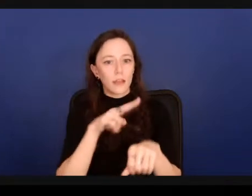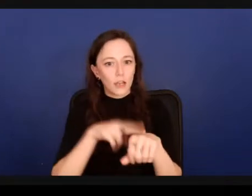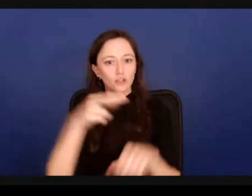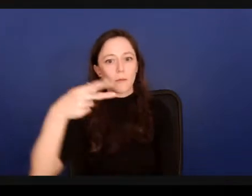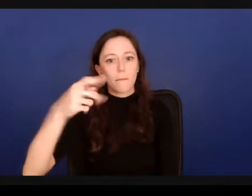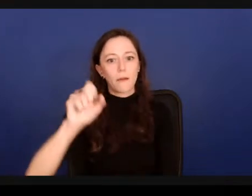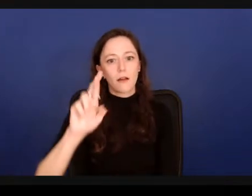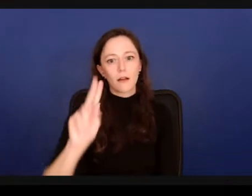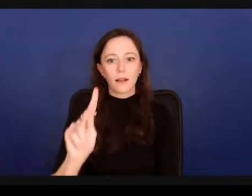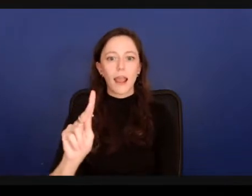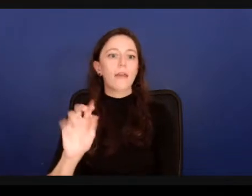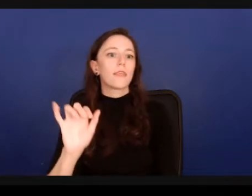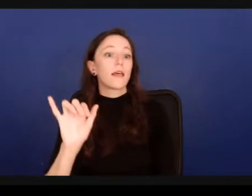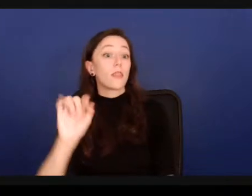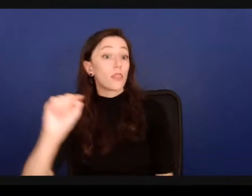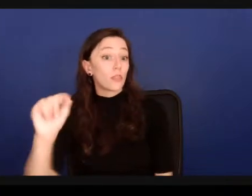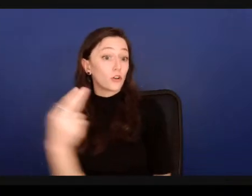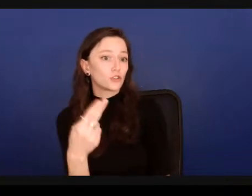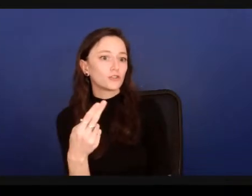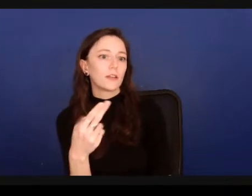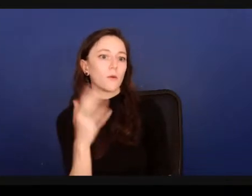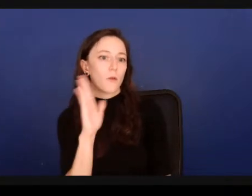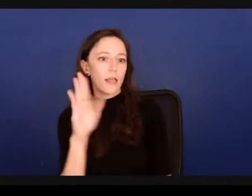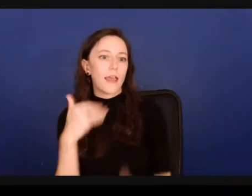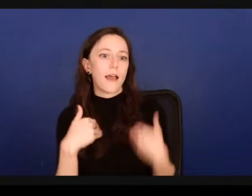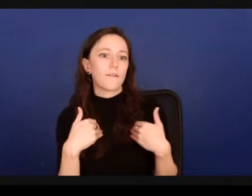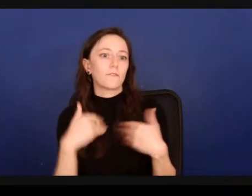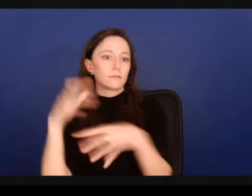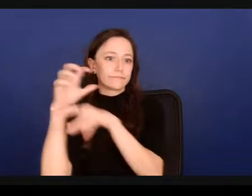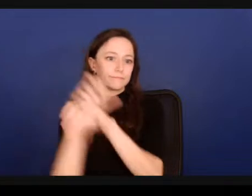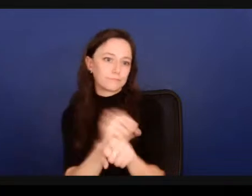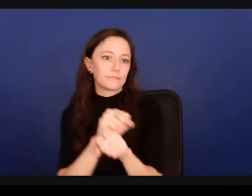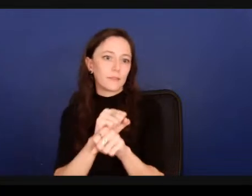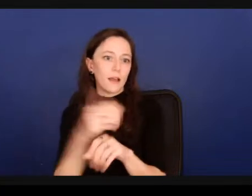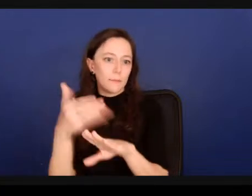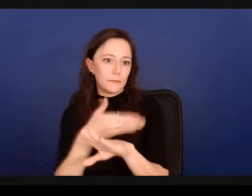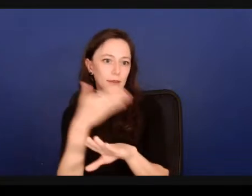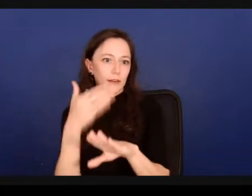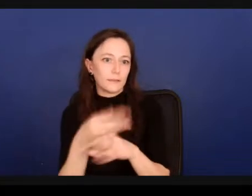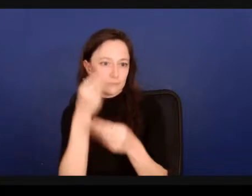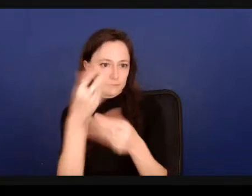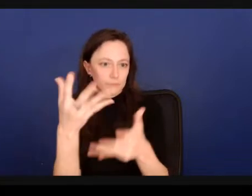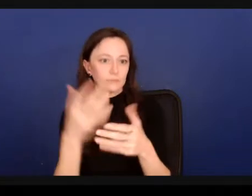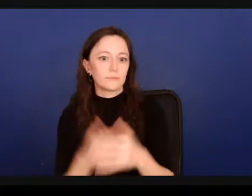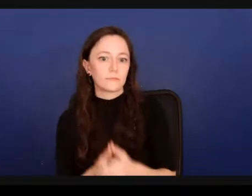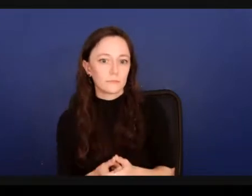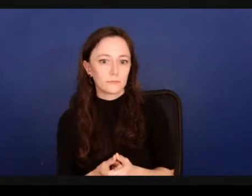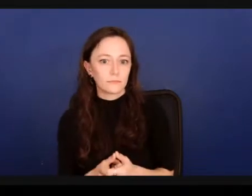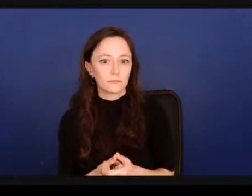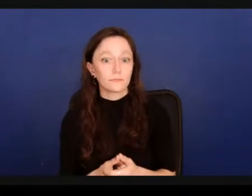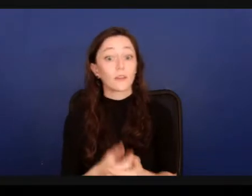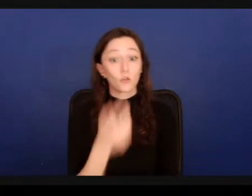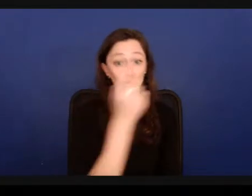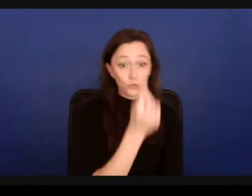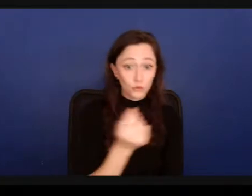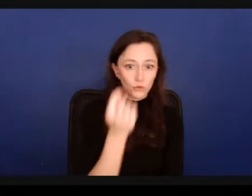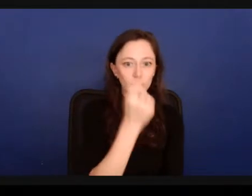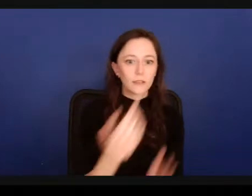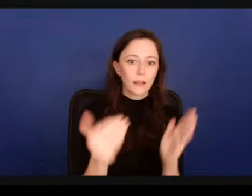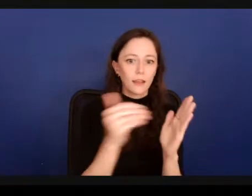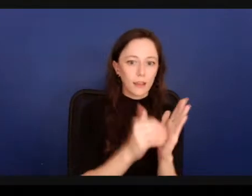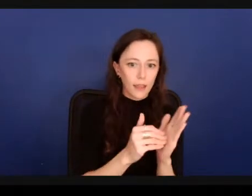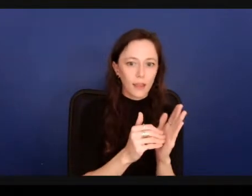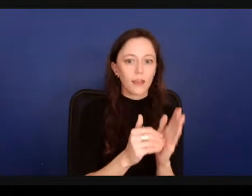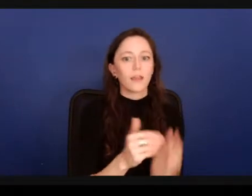update. The following week, you can see, is going to be full with talks on Tuesday in the park, Wednesday in Hilo at the